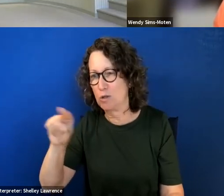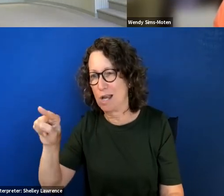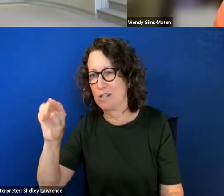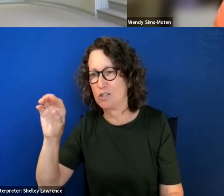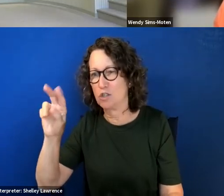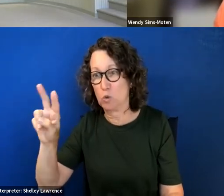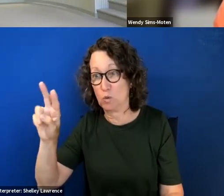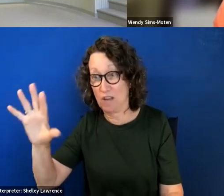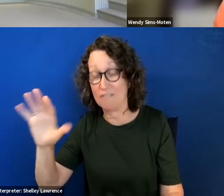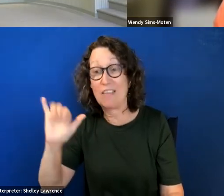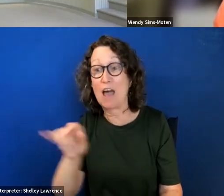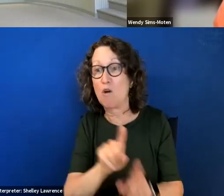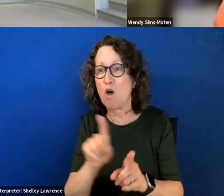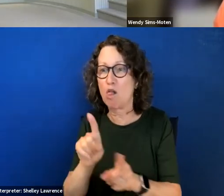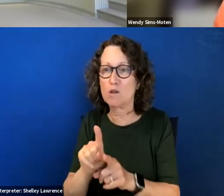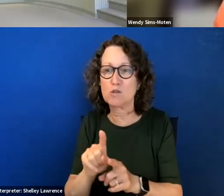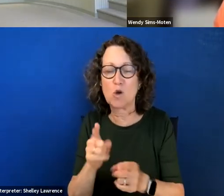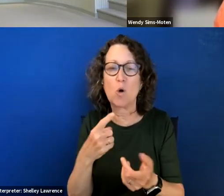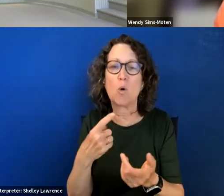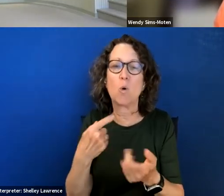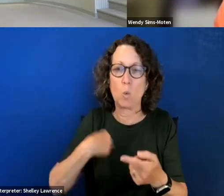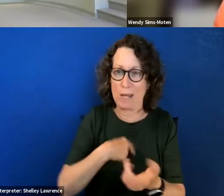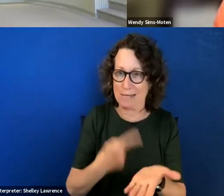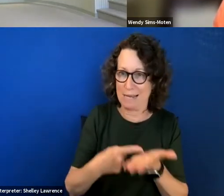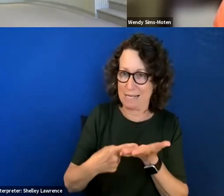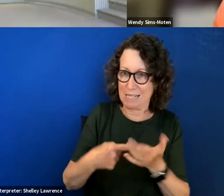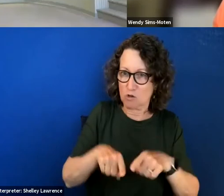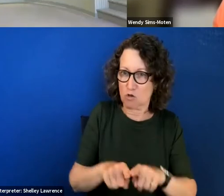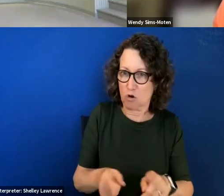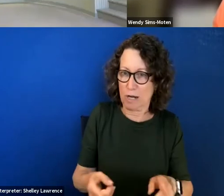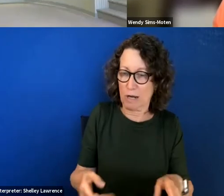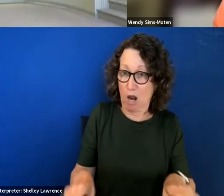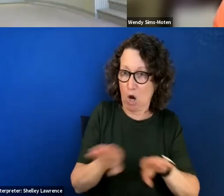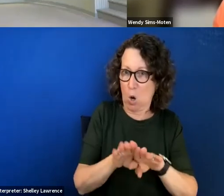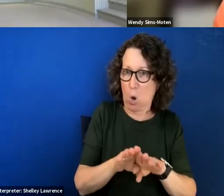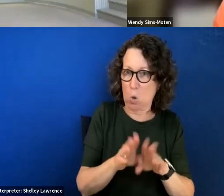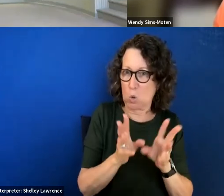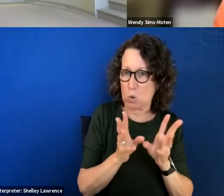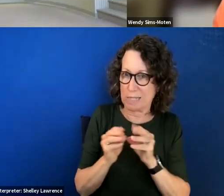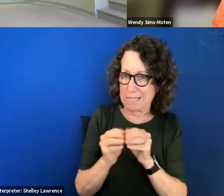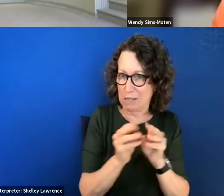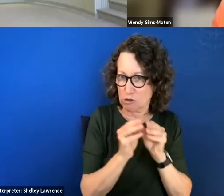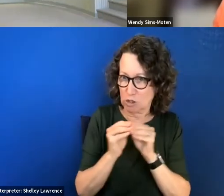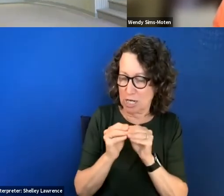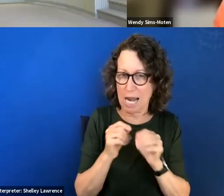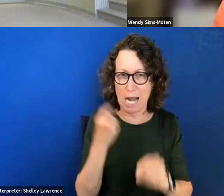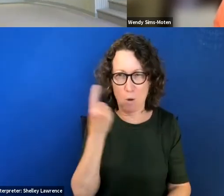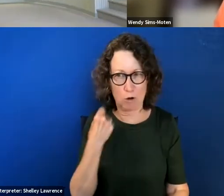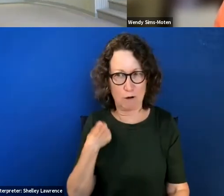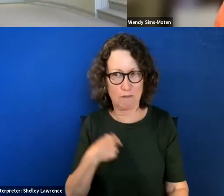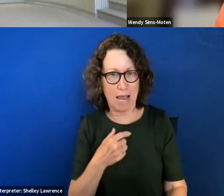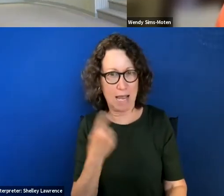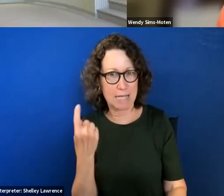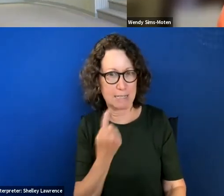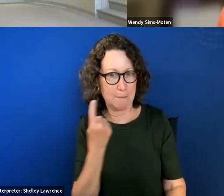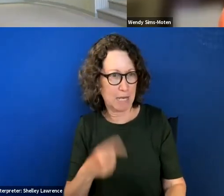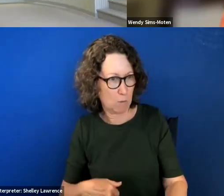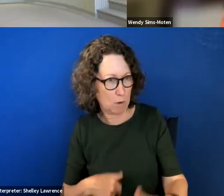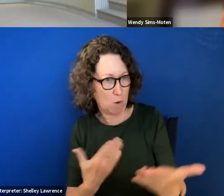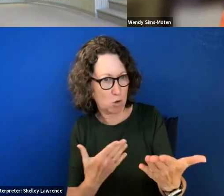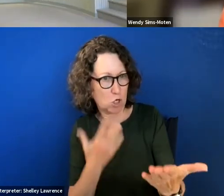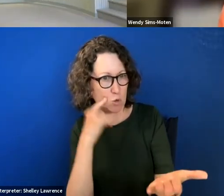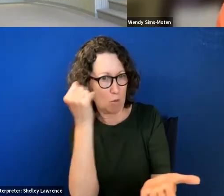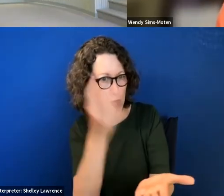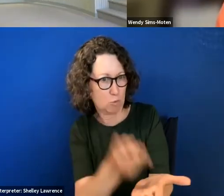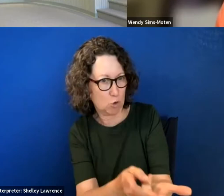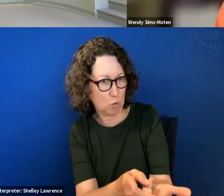201920-25. This also is an item that was discussed in closed session, and I wonder if I may have a motion to